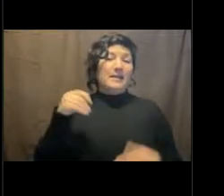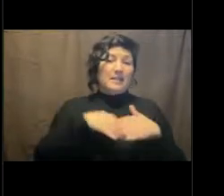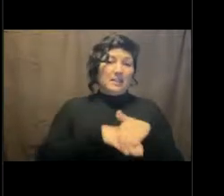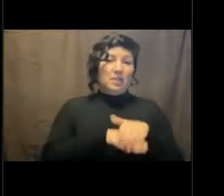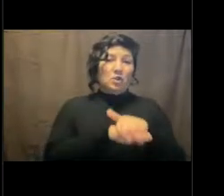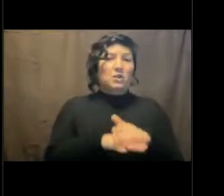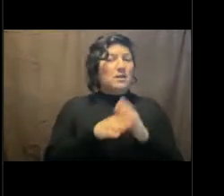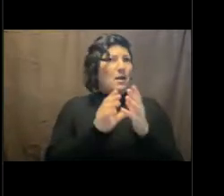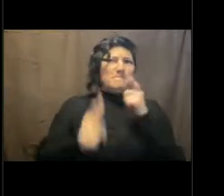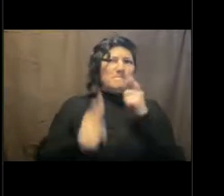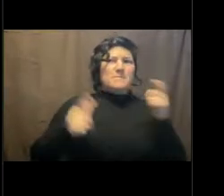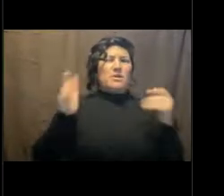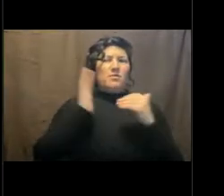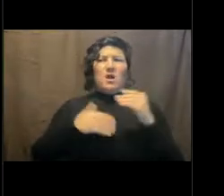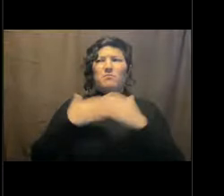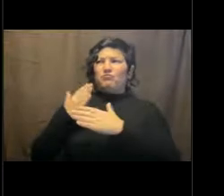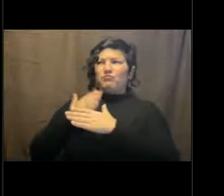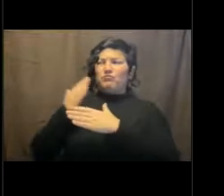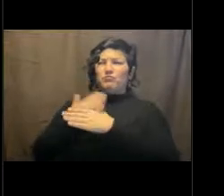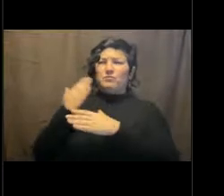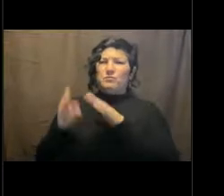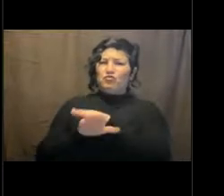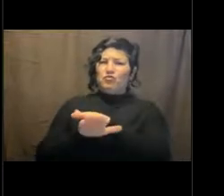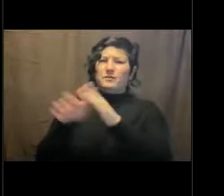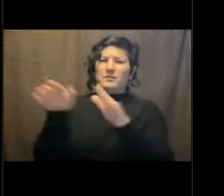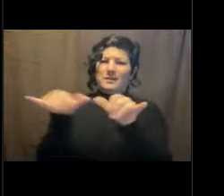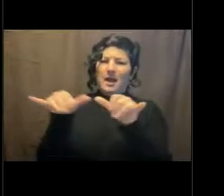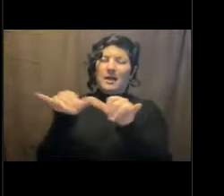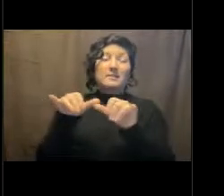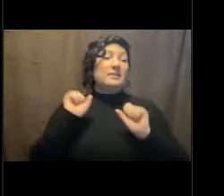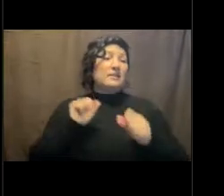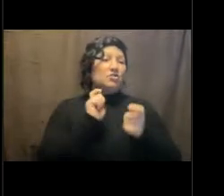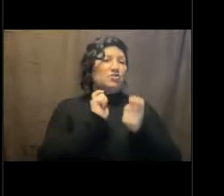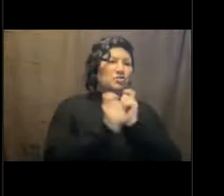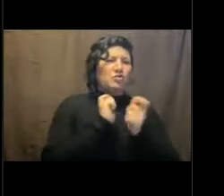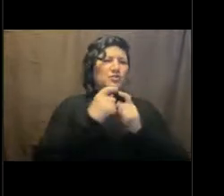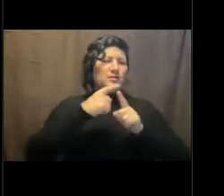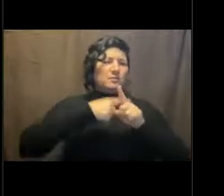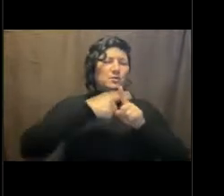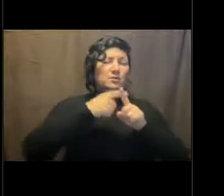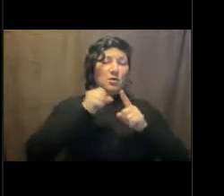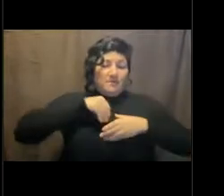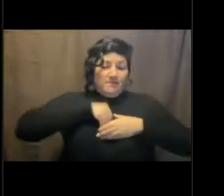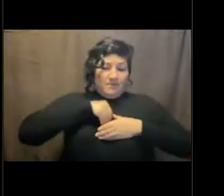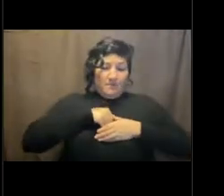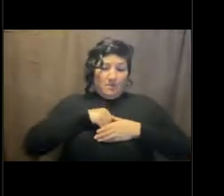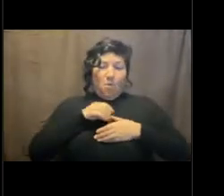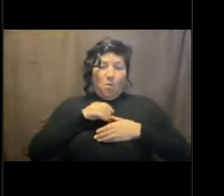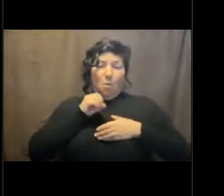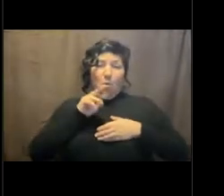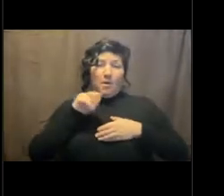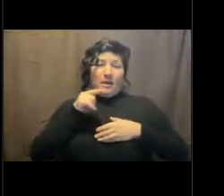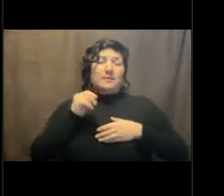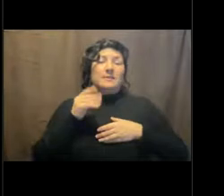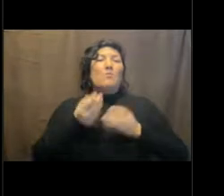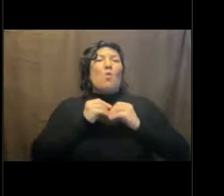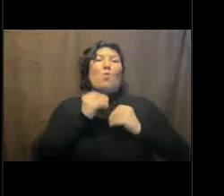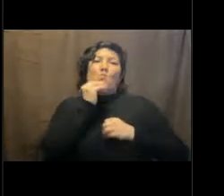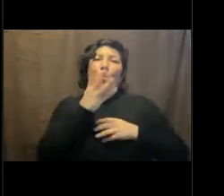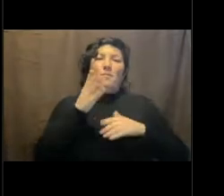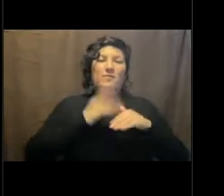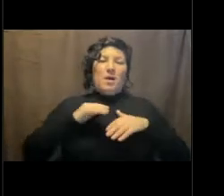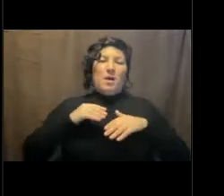turtle, they are able to regulate their body temperature so that their core organs can actually be warmer than their outside parts of their body,